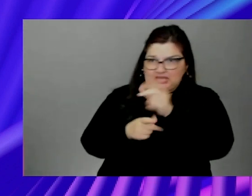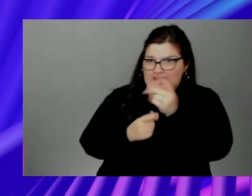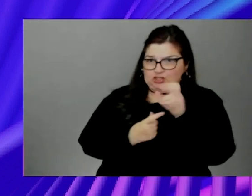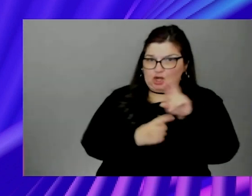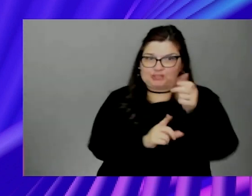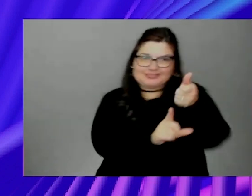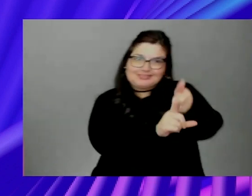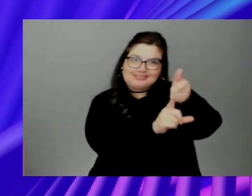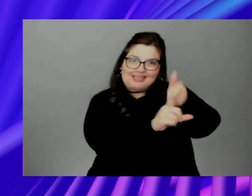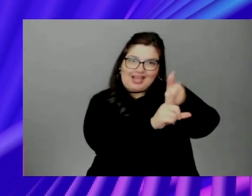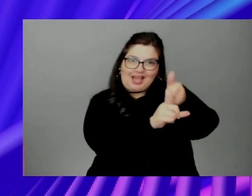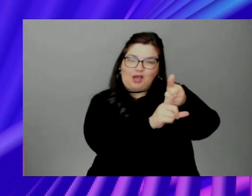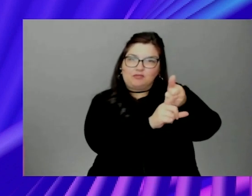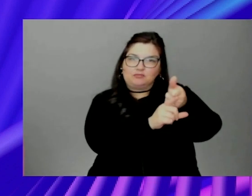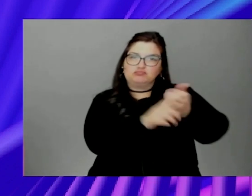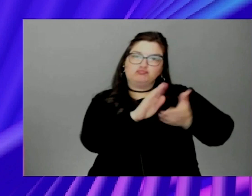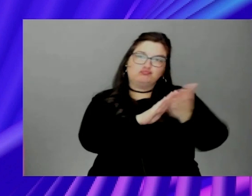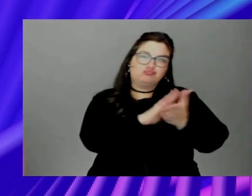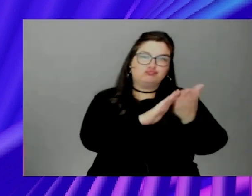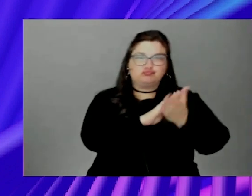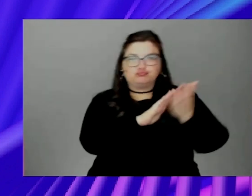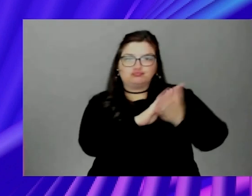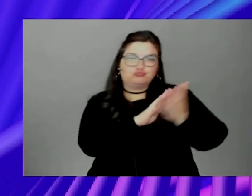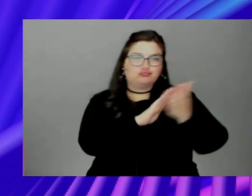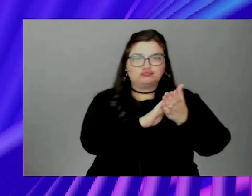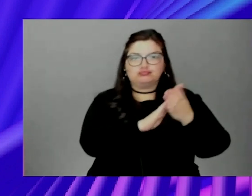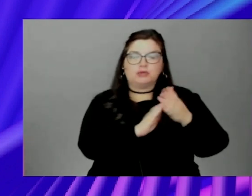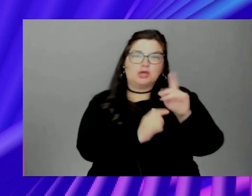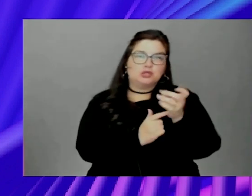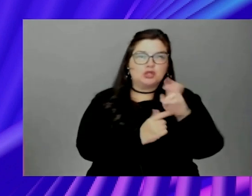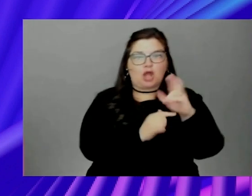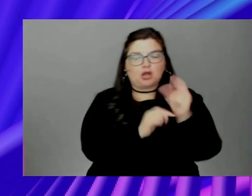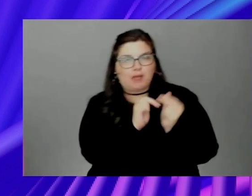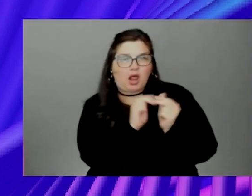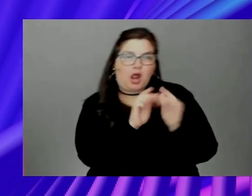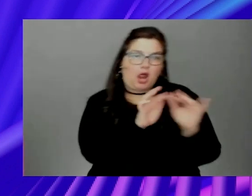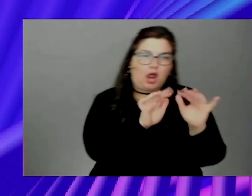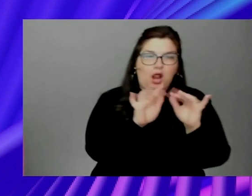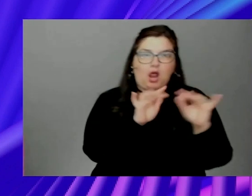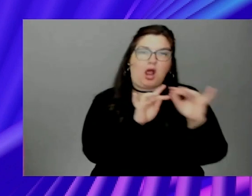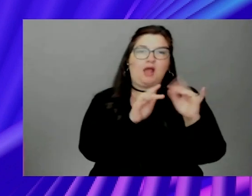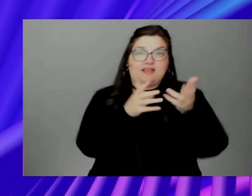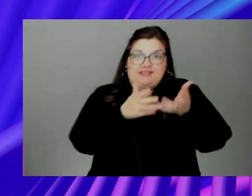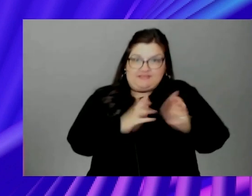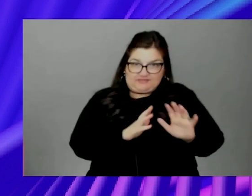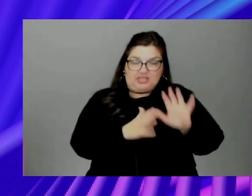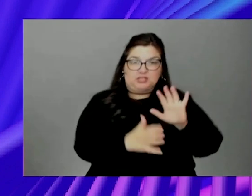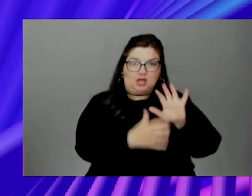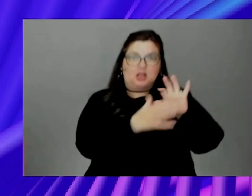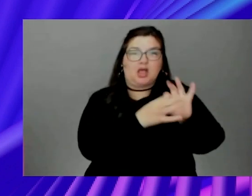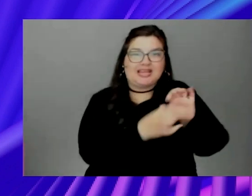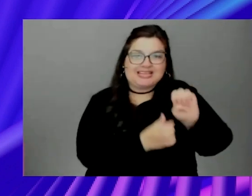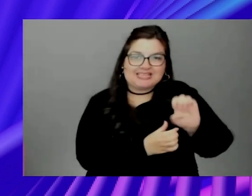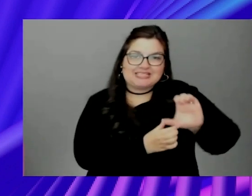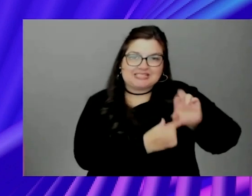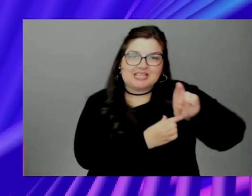of doing the Docker builds. Once it's done, it's going to actually log on to ECR, push the image